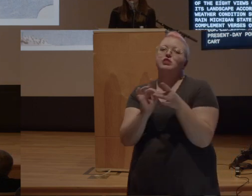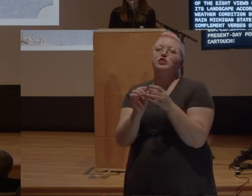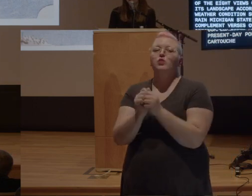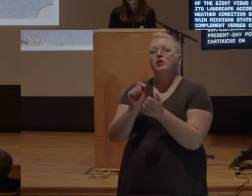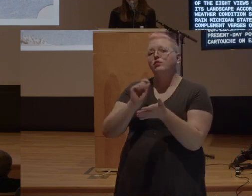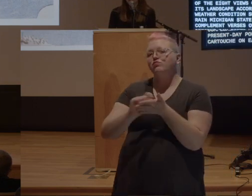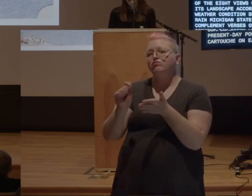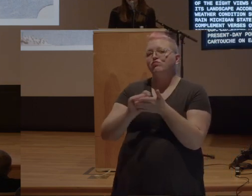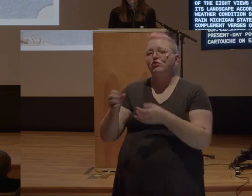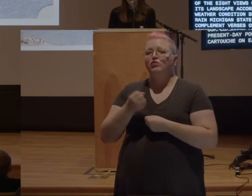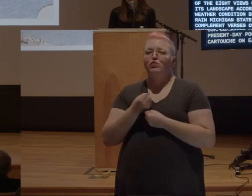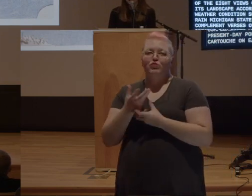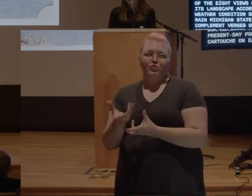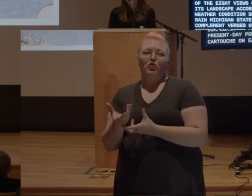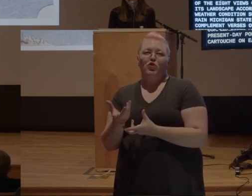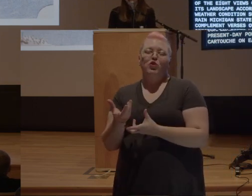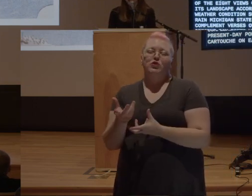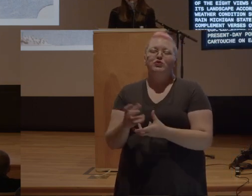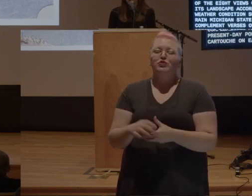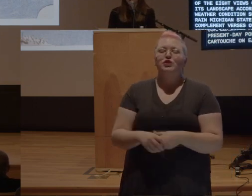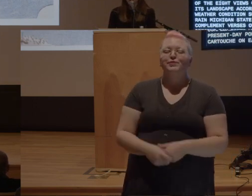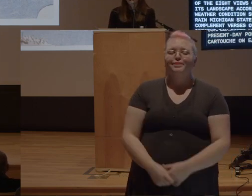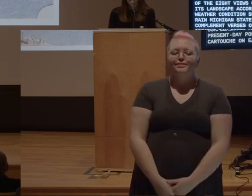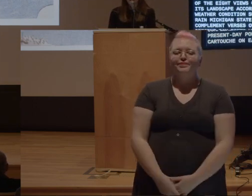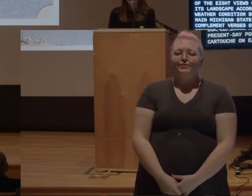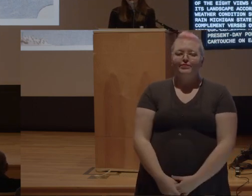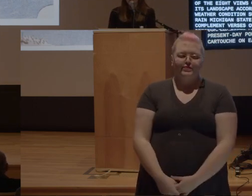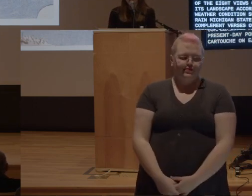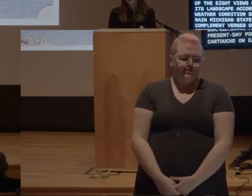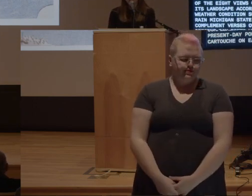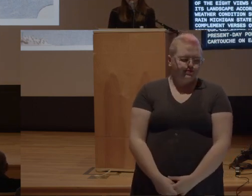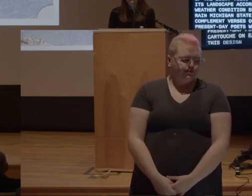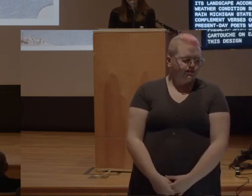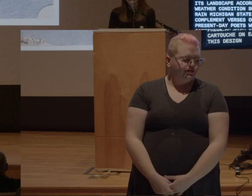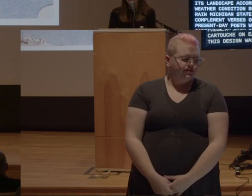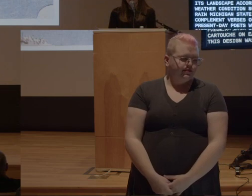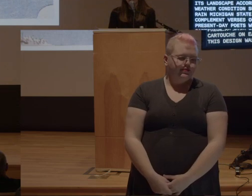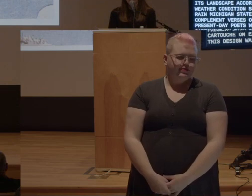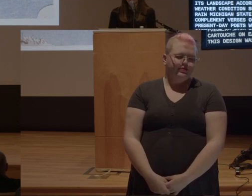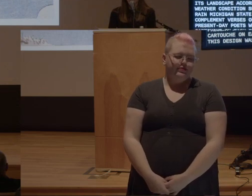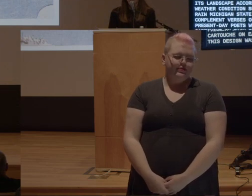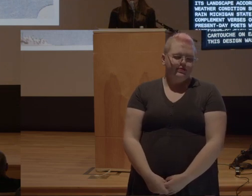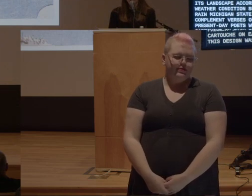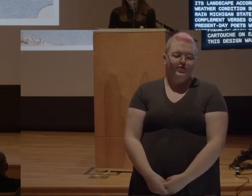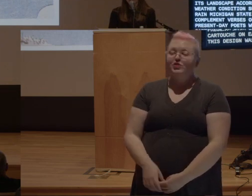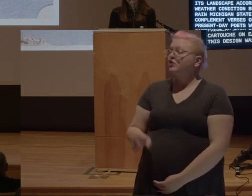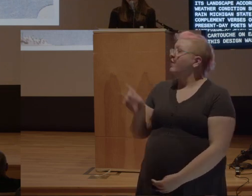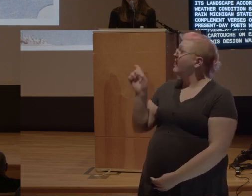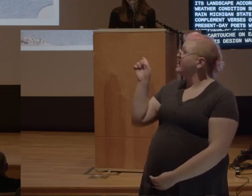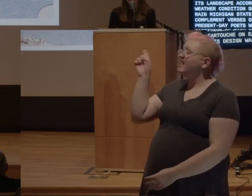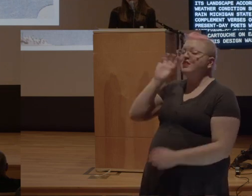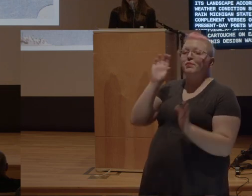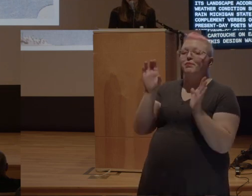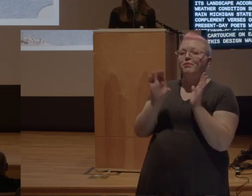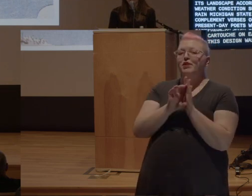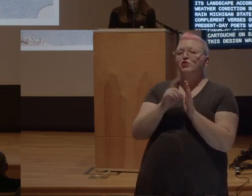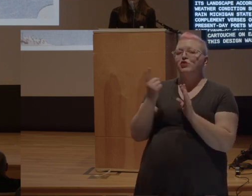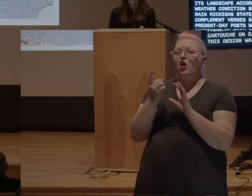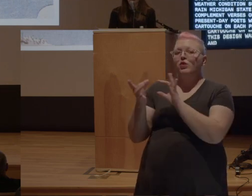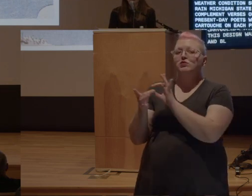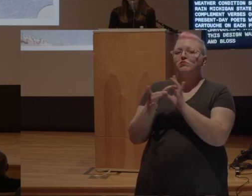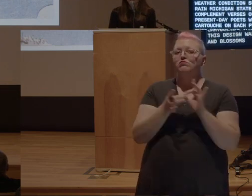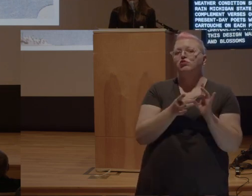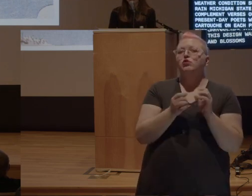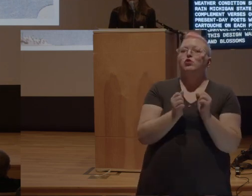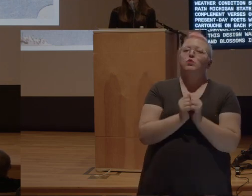each print. Mount Hida, the subject of this design, was always associated with snow, dusk, and blossoms